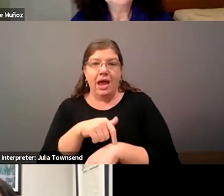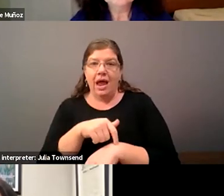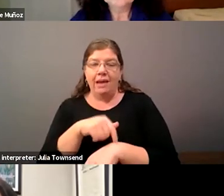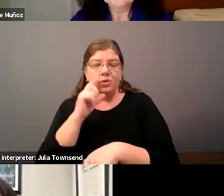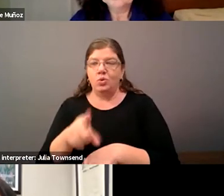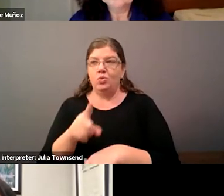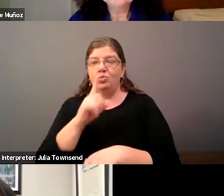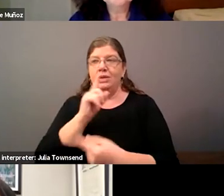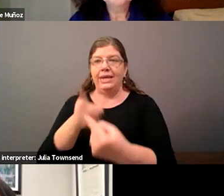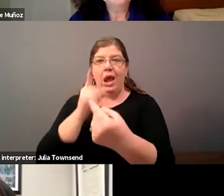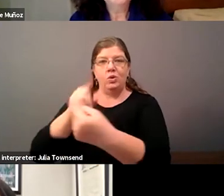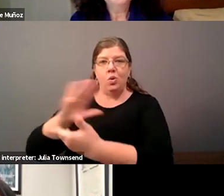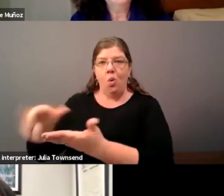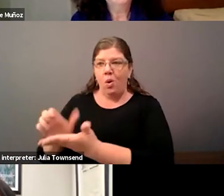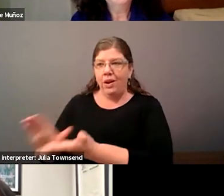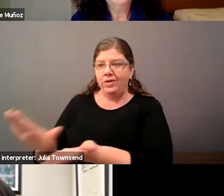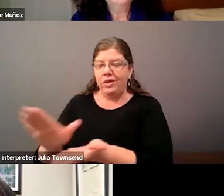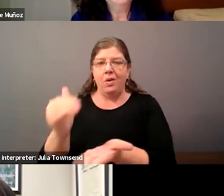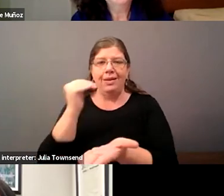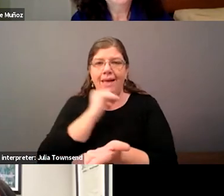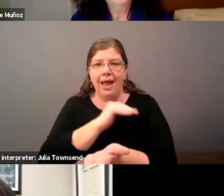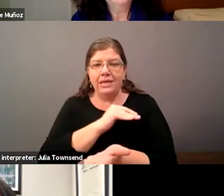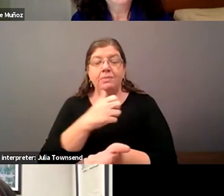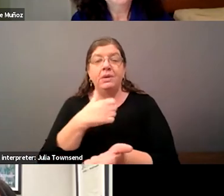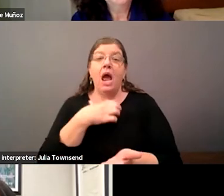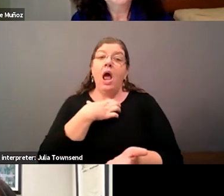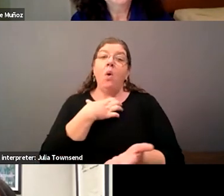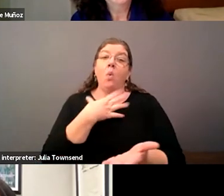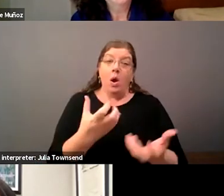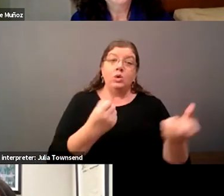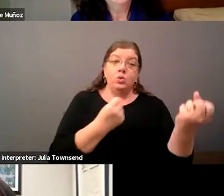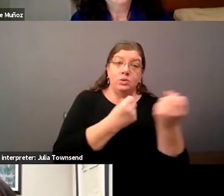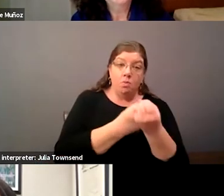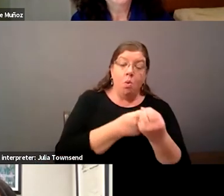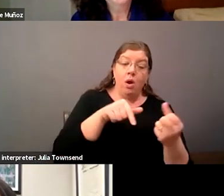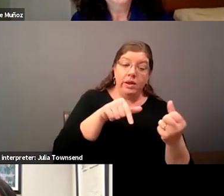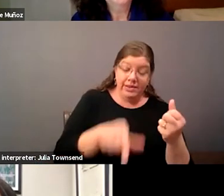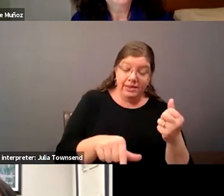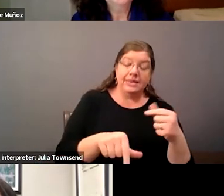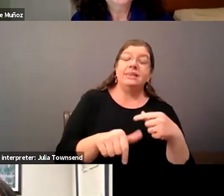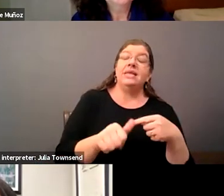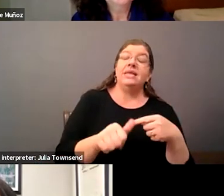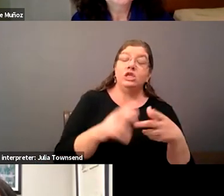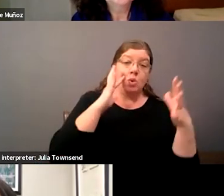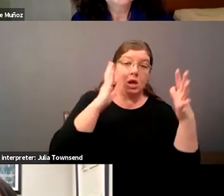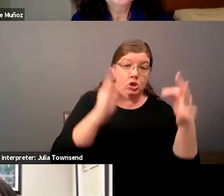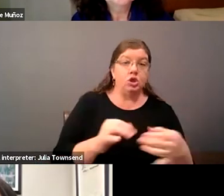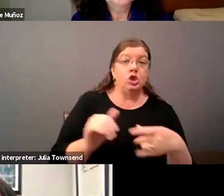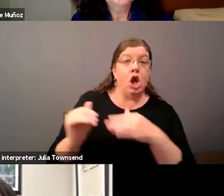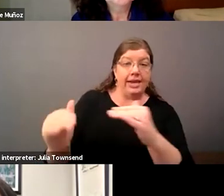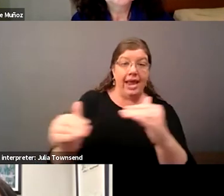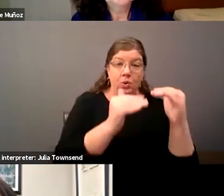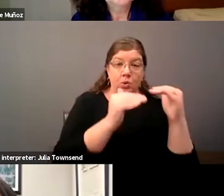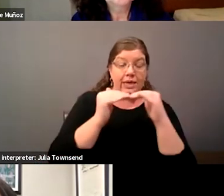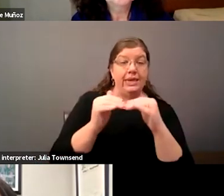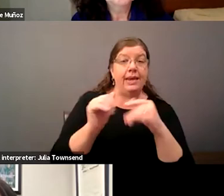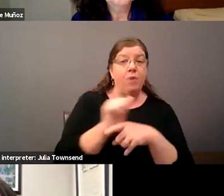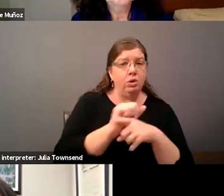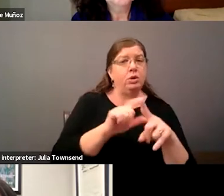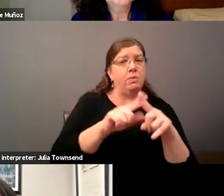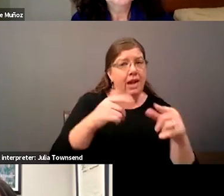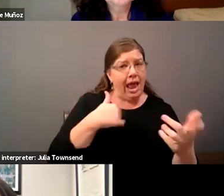these lies instead i wish to support this resolution on equity practices i do have a few questions